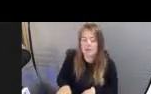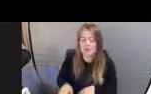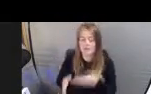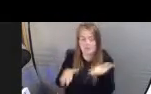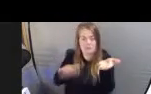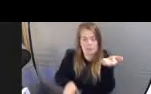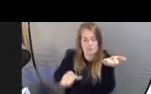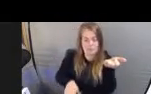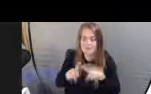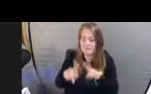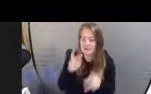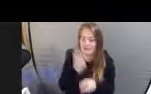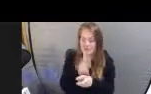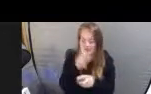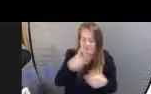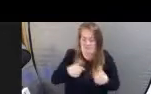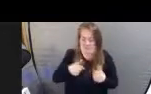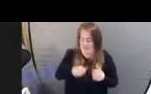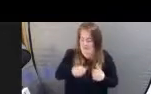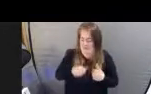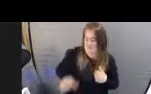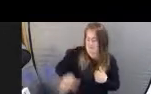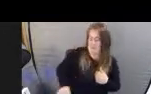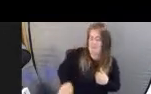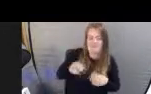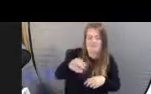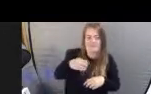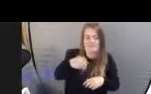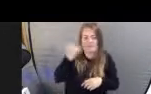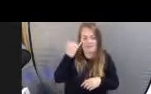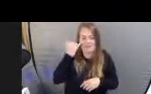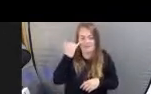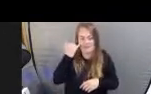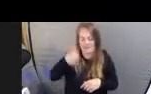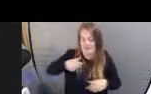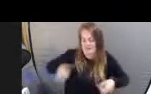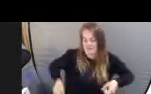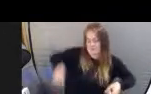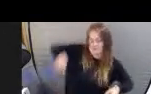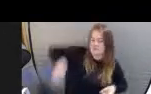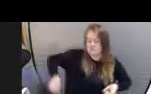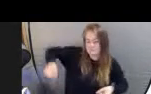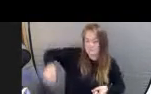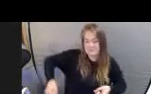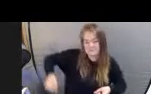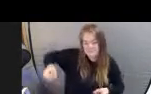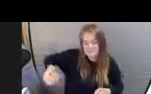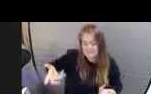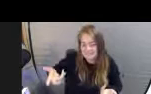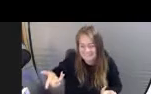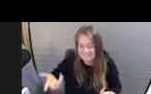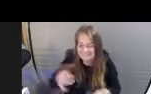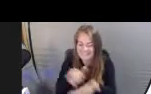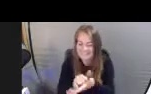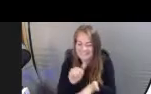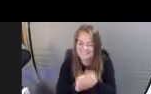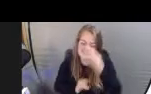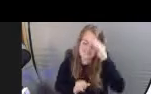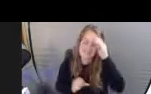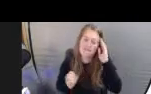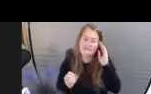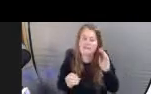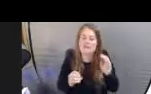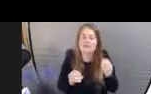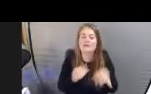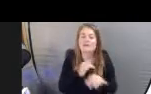extremely difficult for me to use a foot pump in my wheelchair unless I like pop a wheelie on top of that. So having